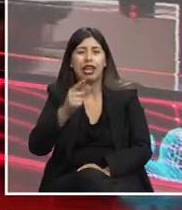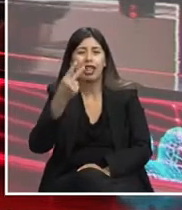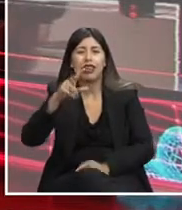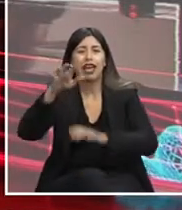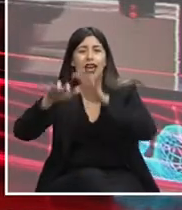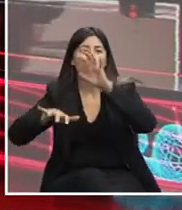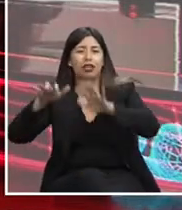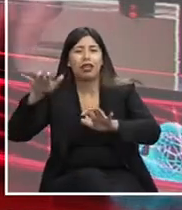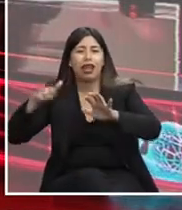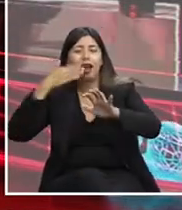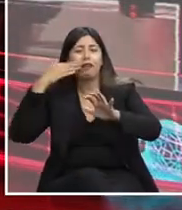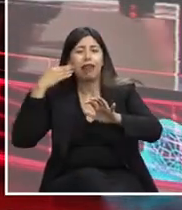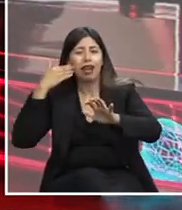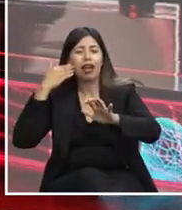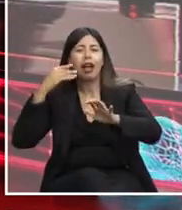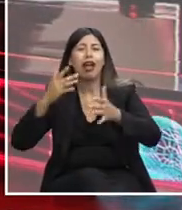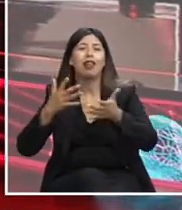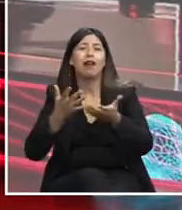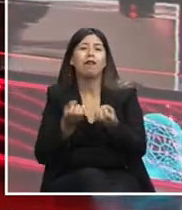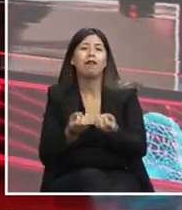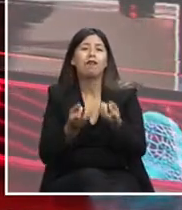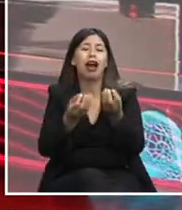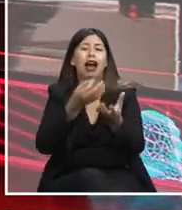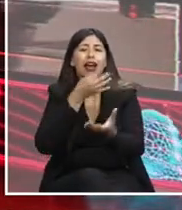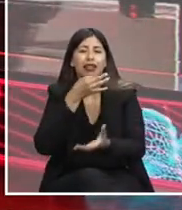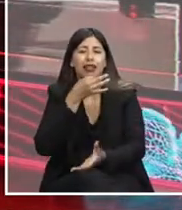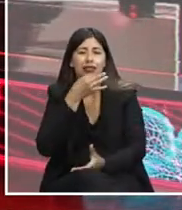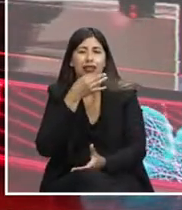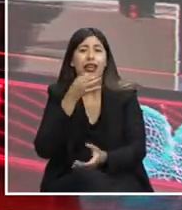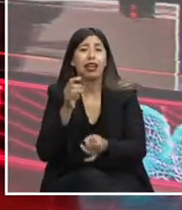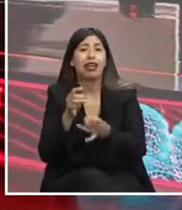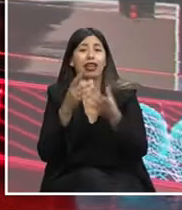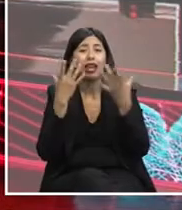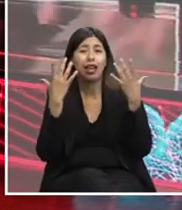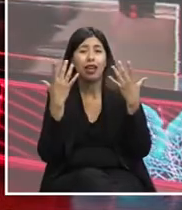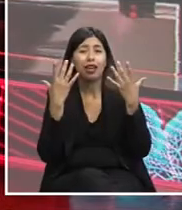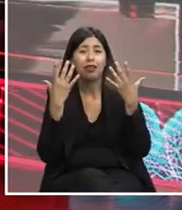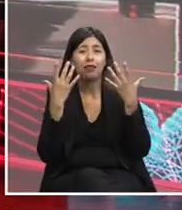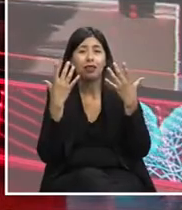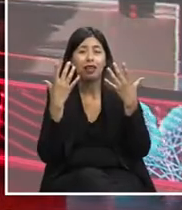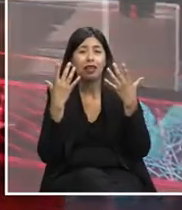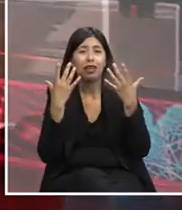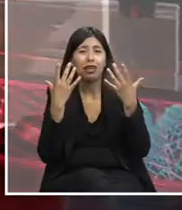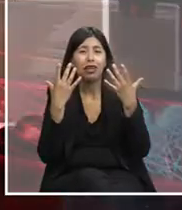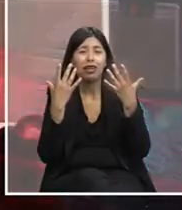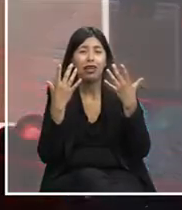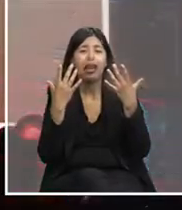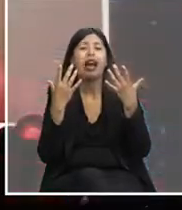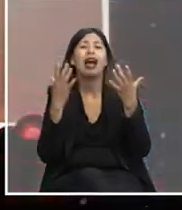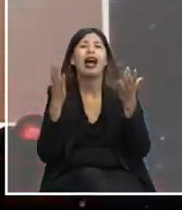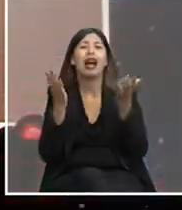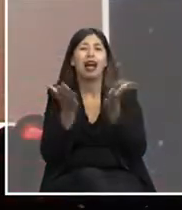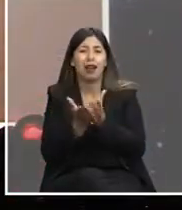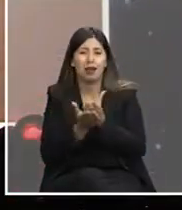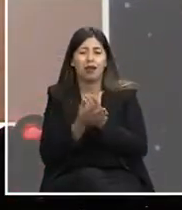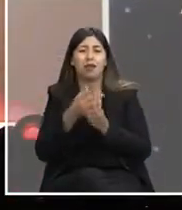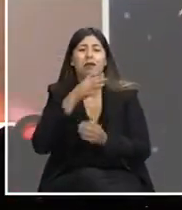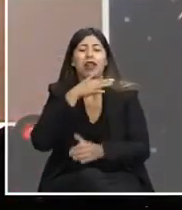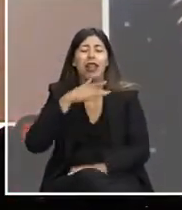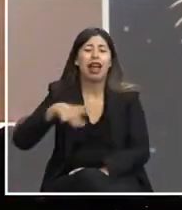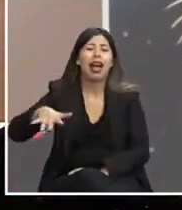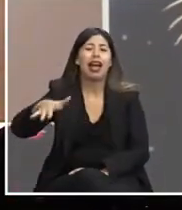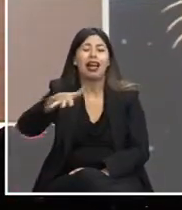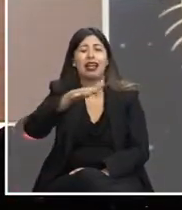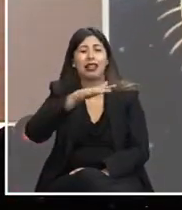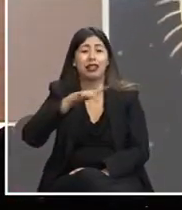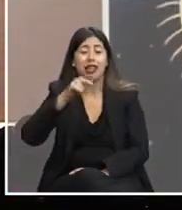about these wetlands is you can see the pampas grasses there and some other vegetation. And those plants are able to take up metals